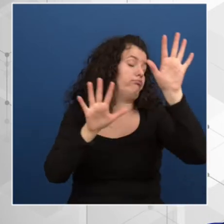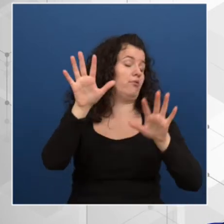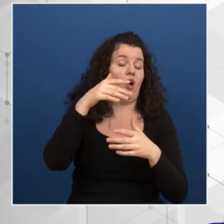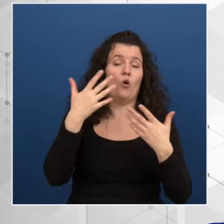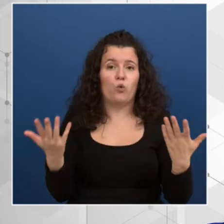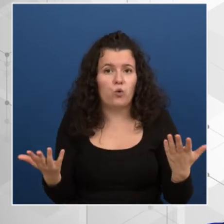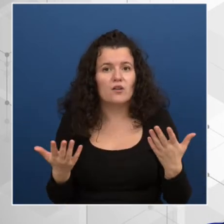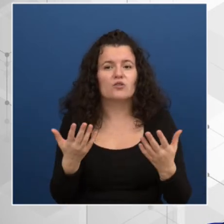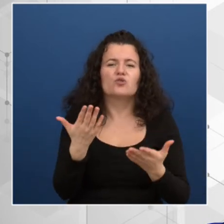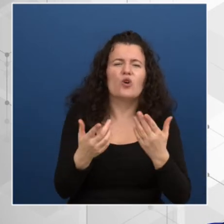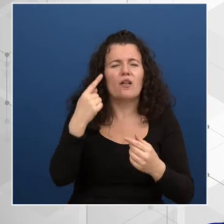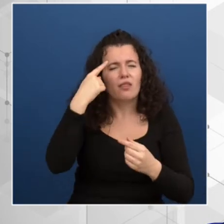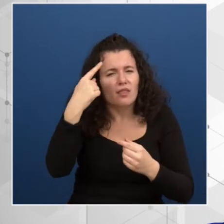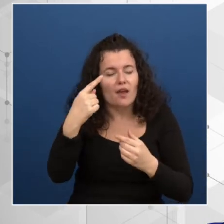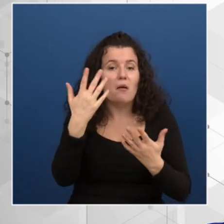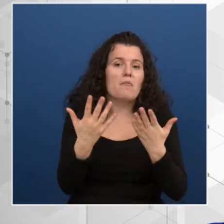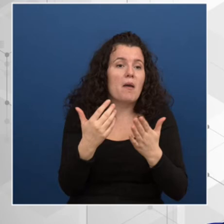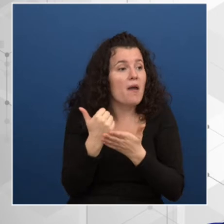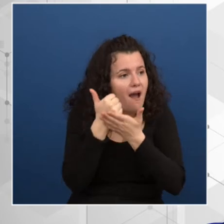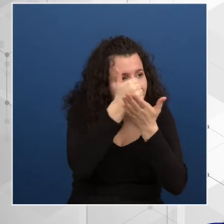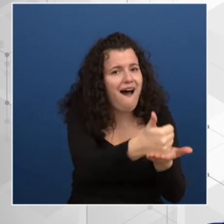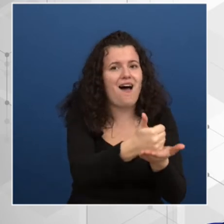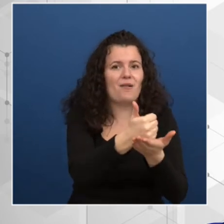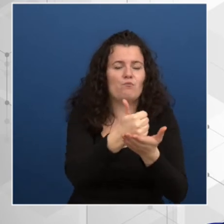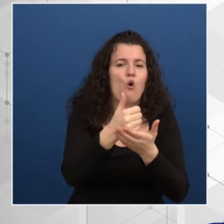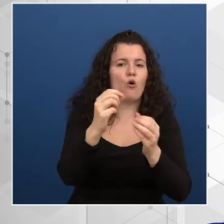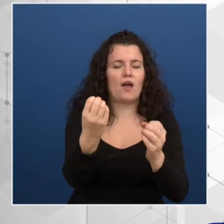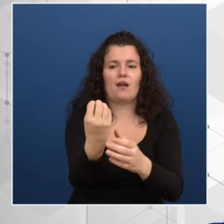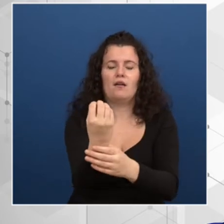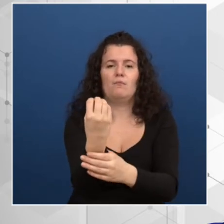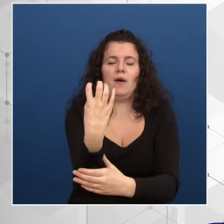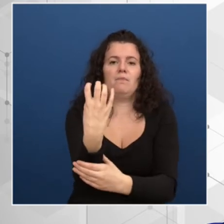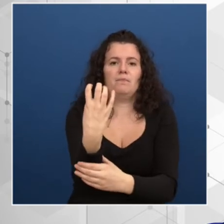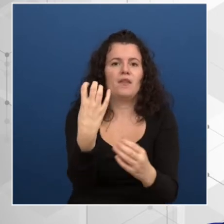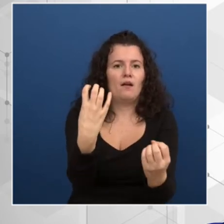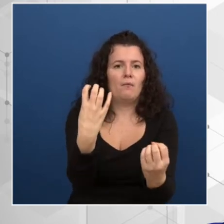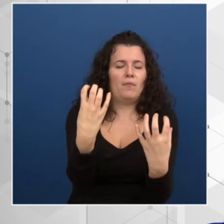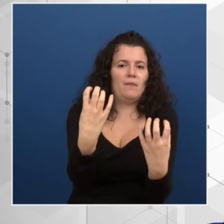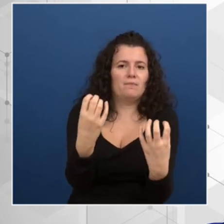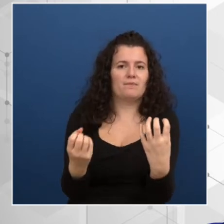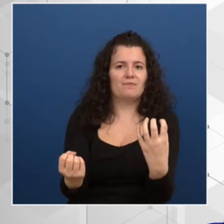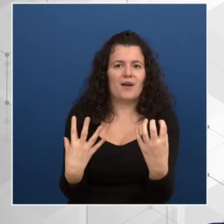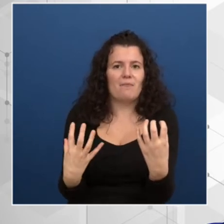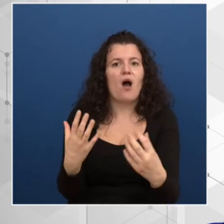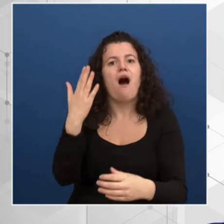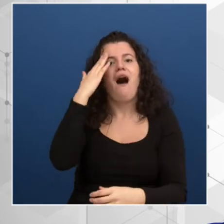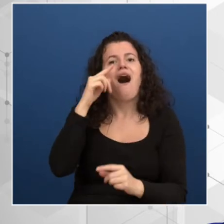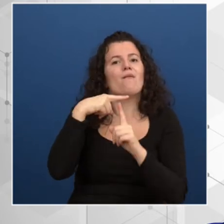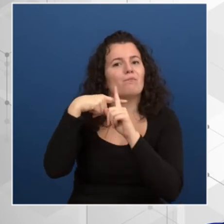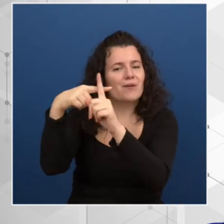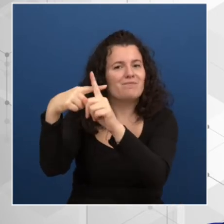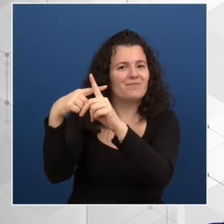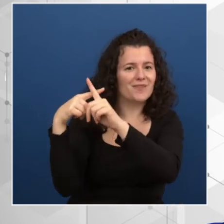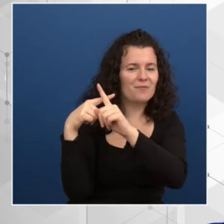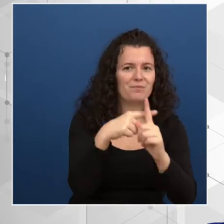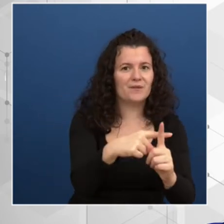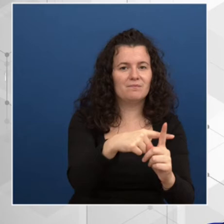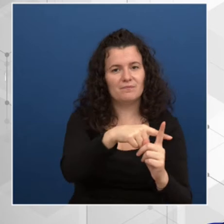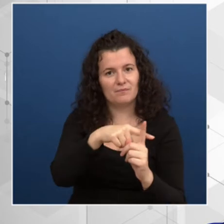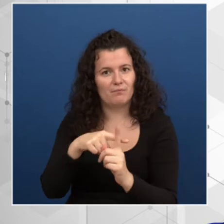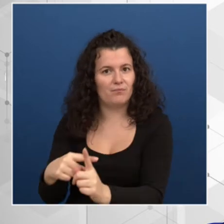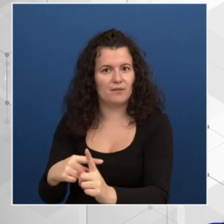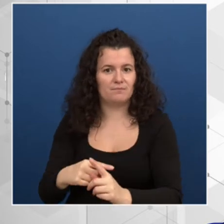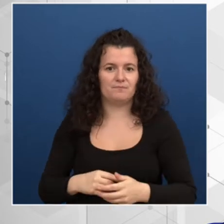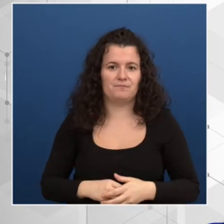track detail and everything. And then another key thing is even just notifications and etiquette. So think about how we impact others